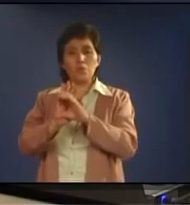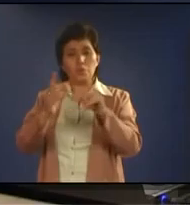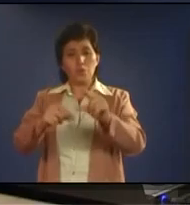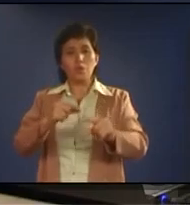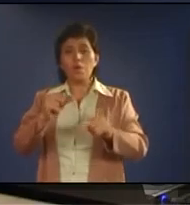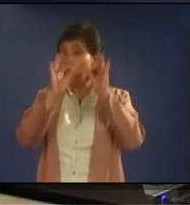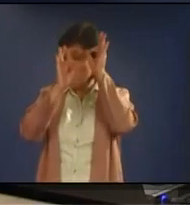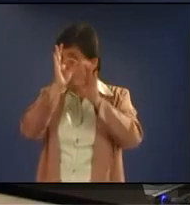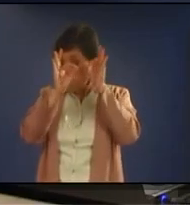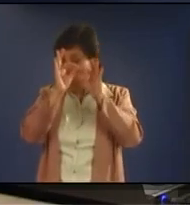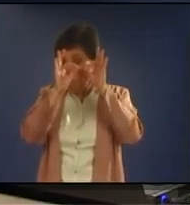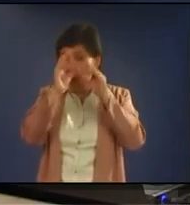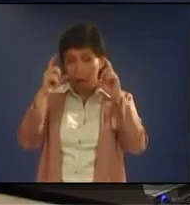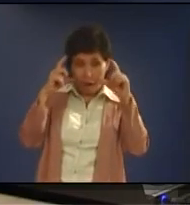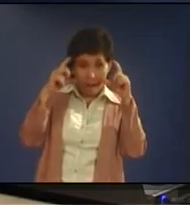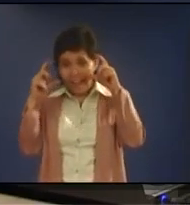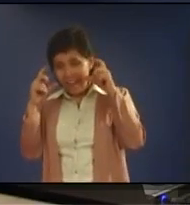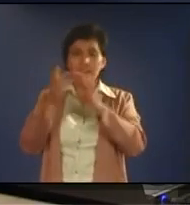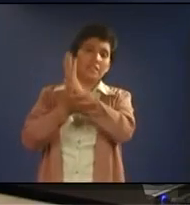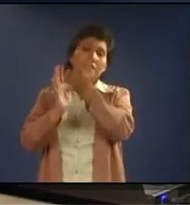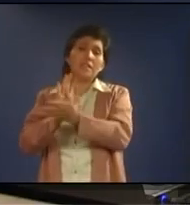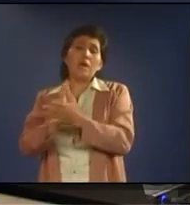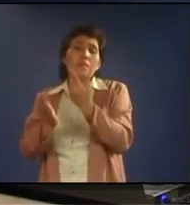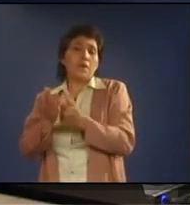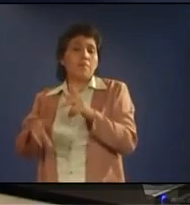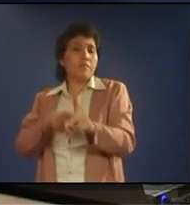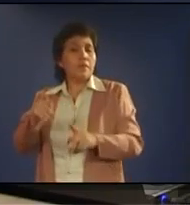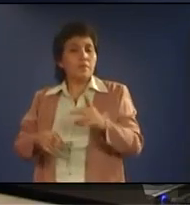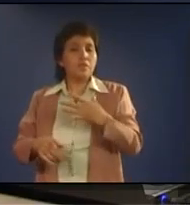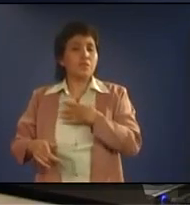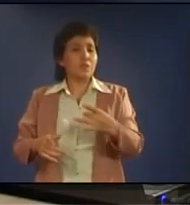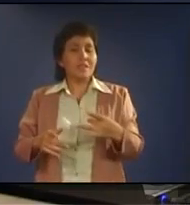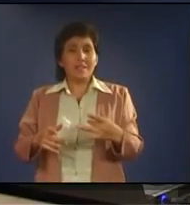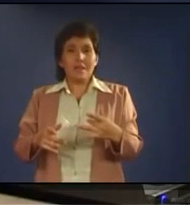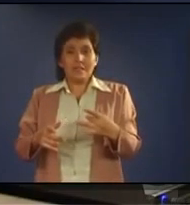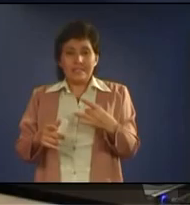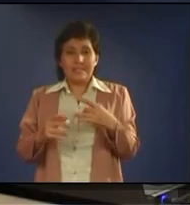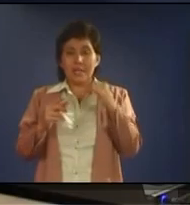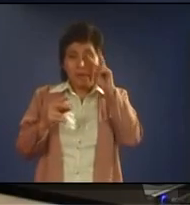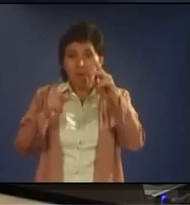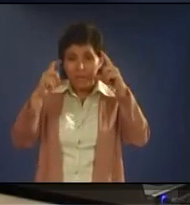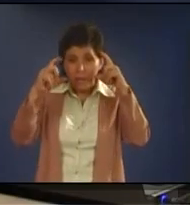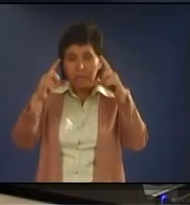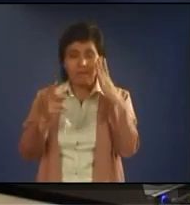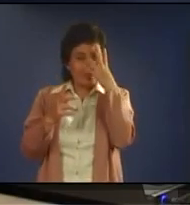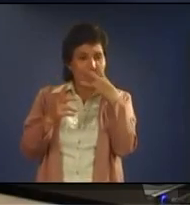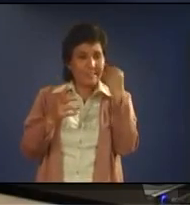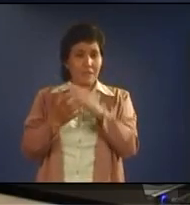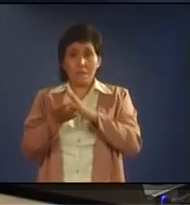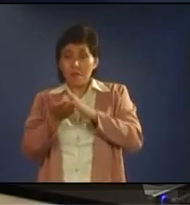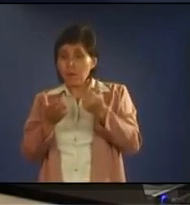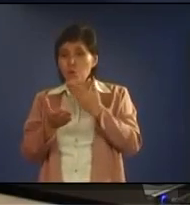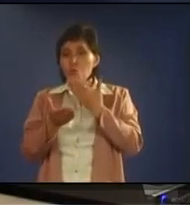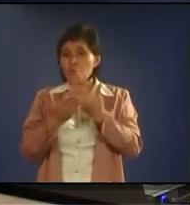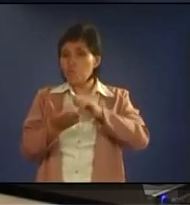are the norms is that you people have really nice cameras and you people know how to take pictures. Now